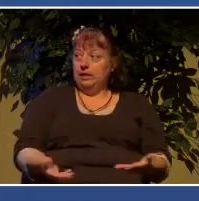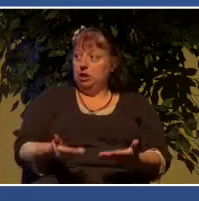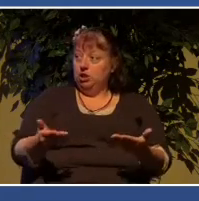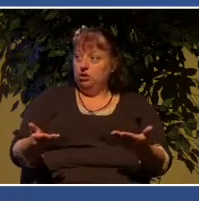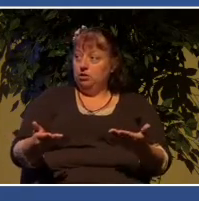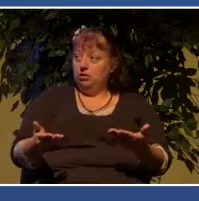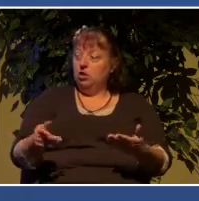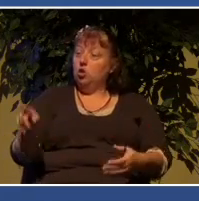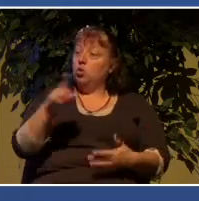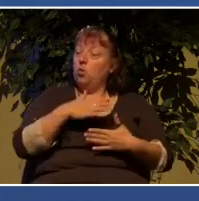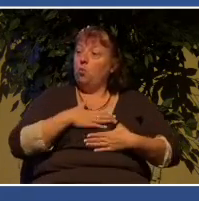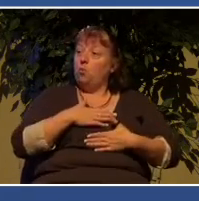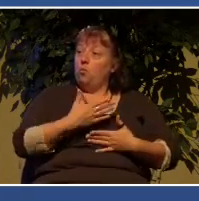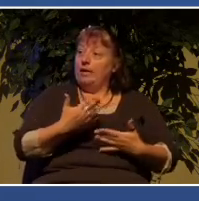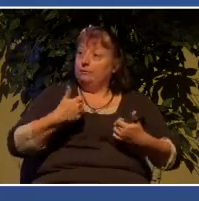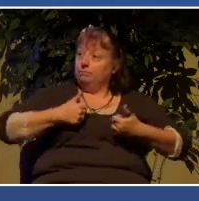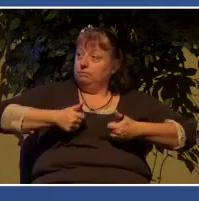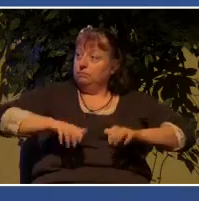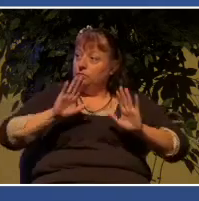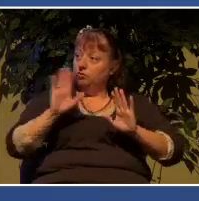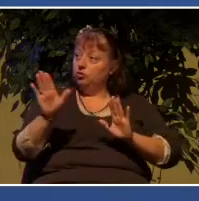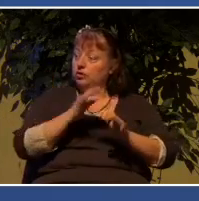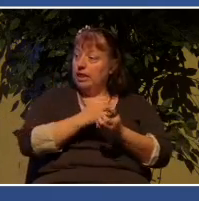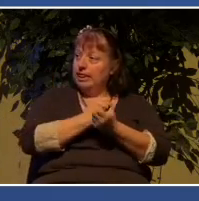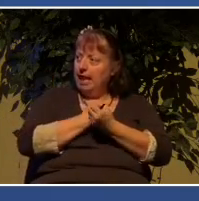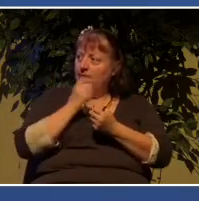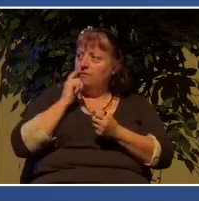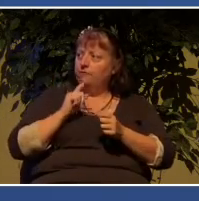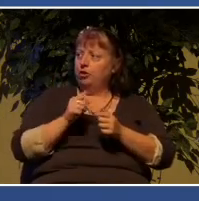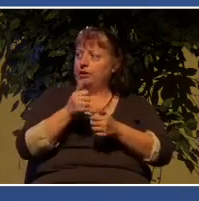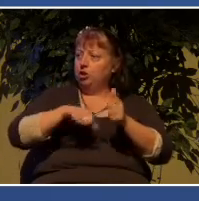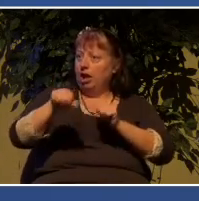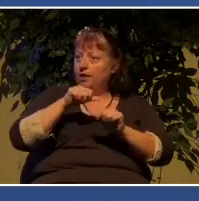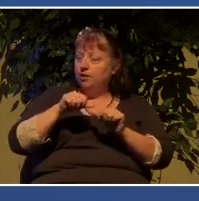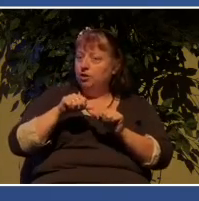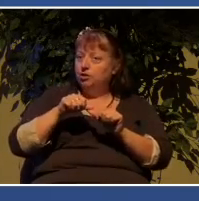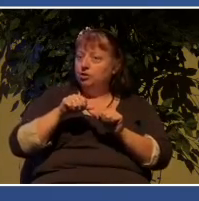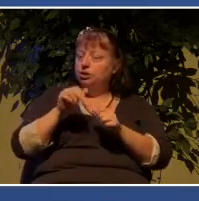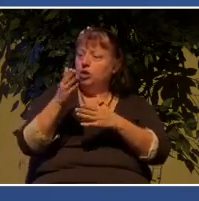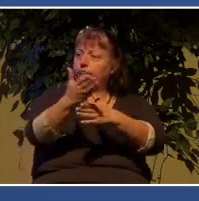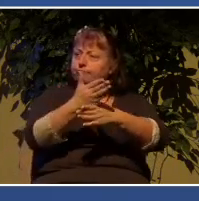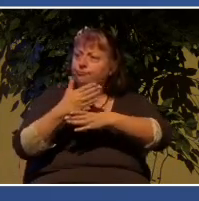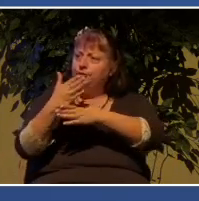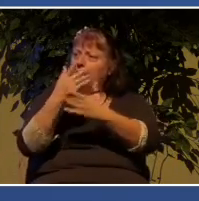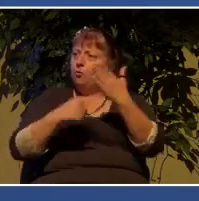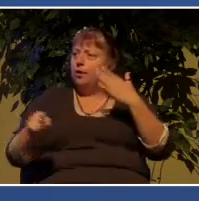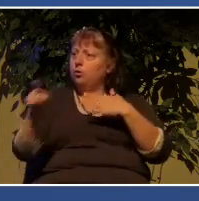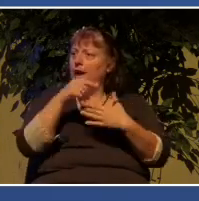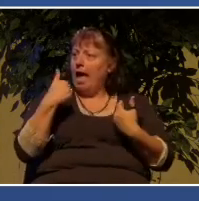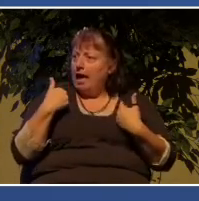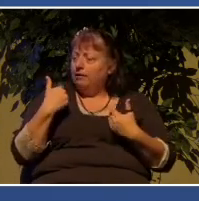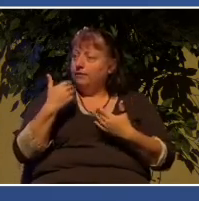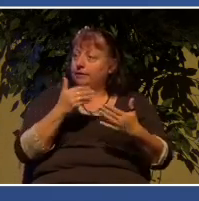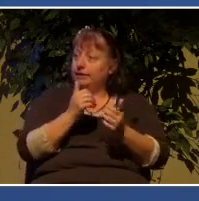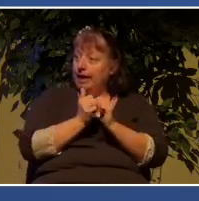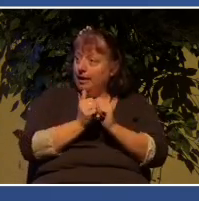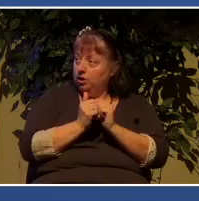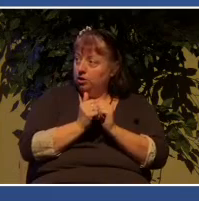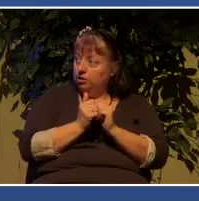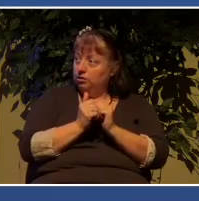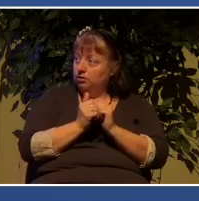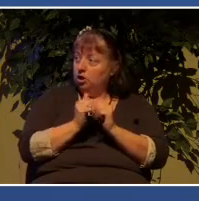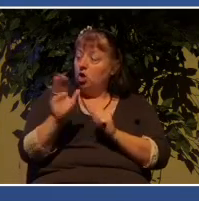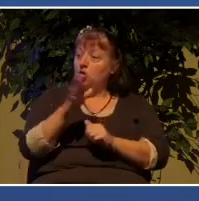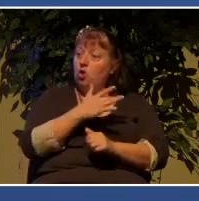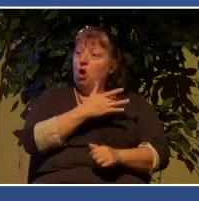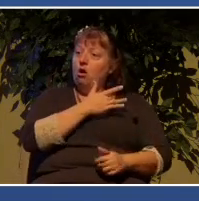willing to give your life to them? Share your resources with them? Share your heart with them?